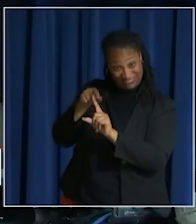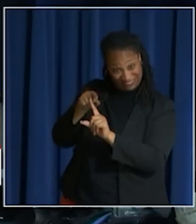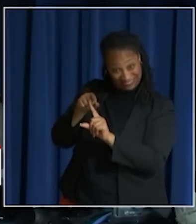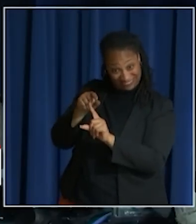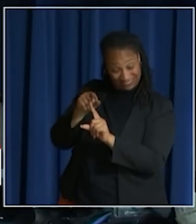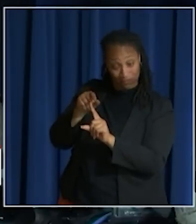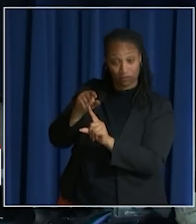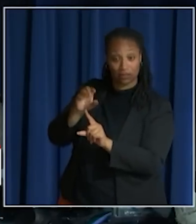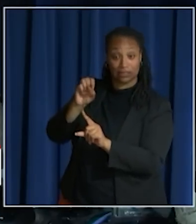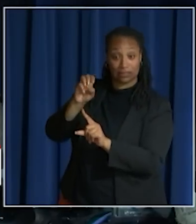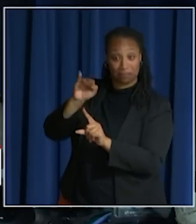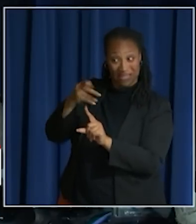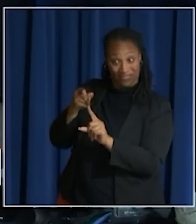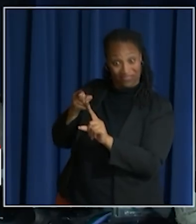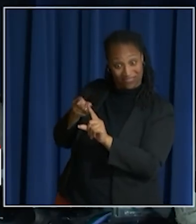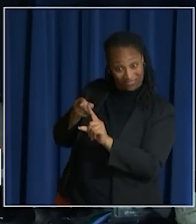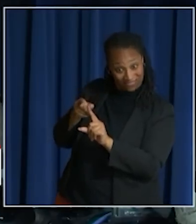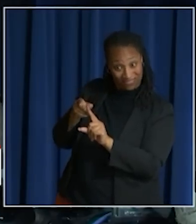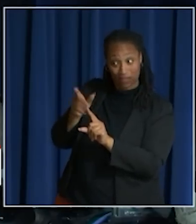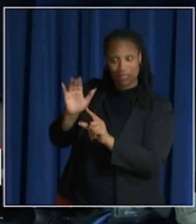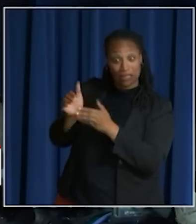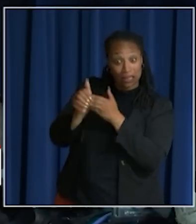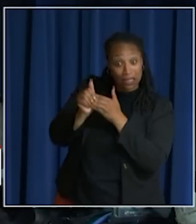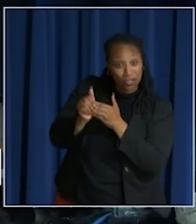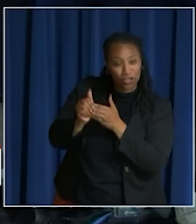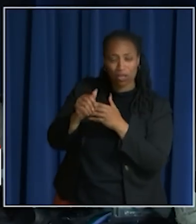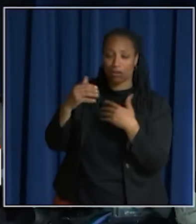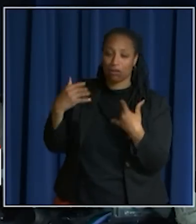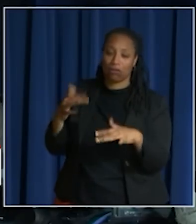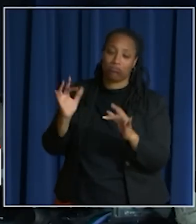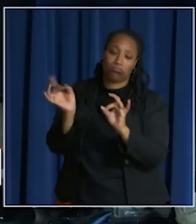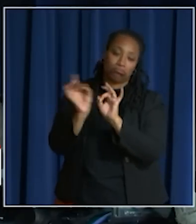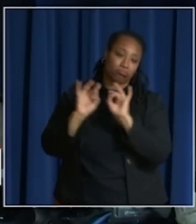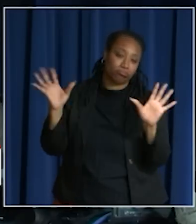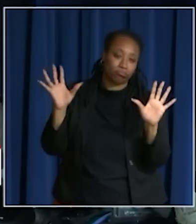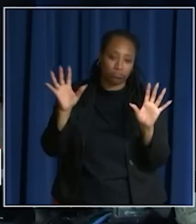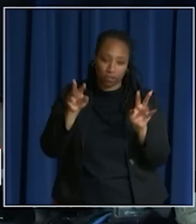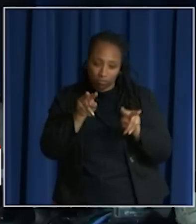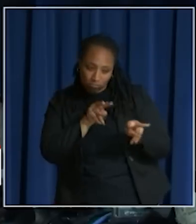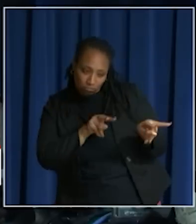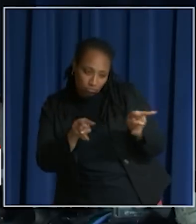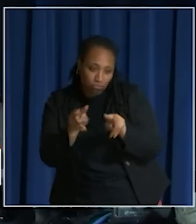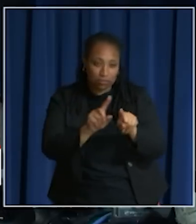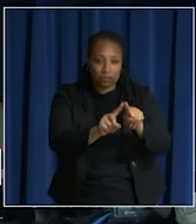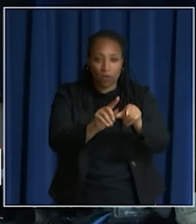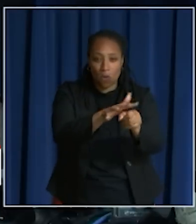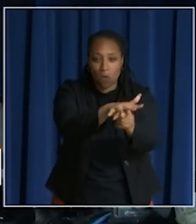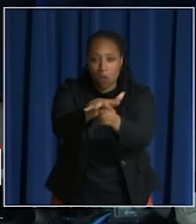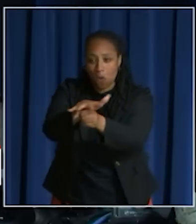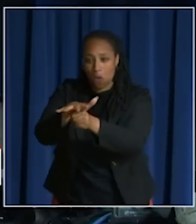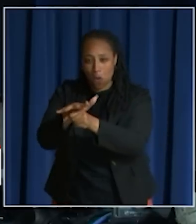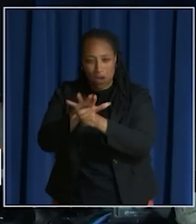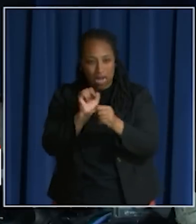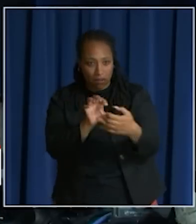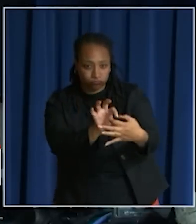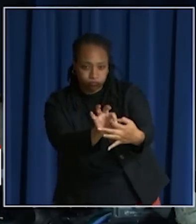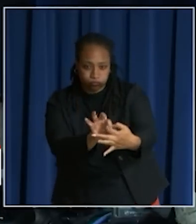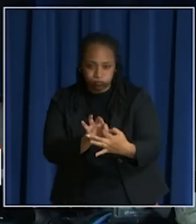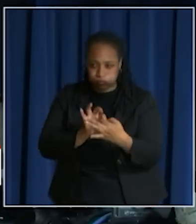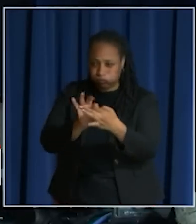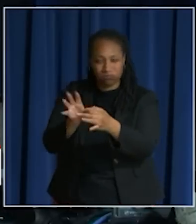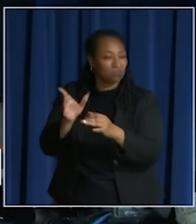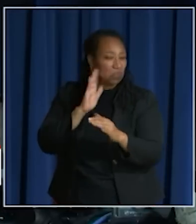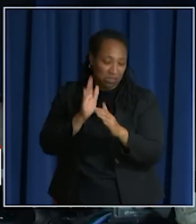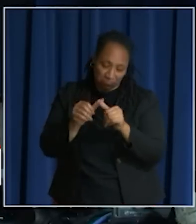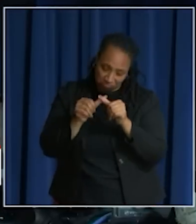local space, we are going to do our level best to maintain, as the chief talked about, to maintain